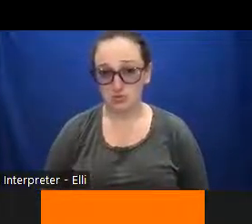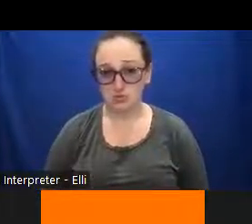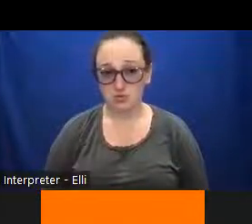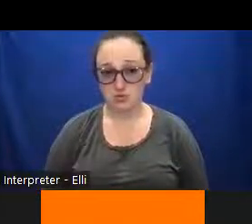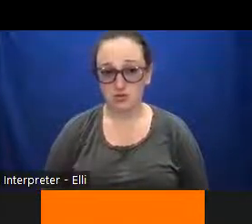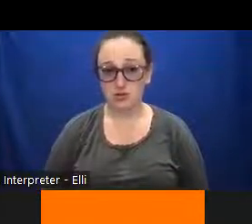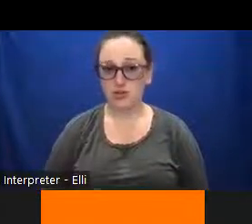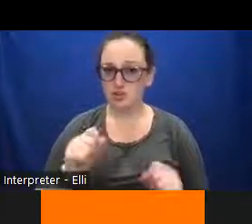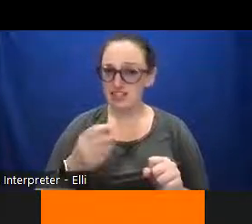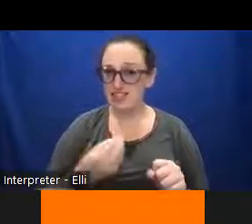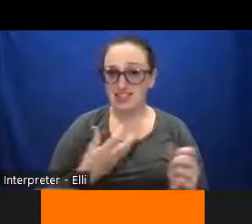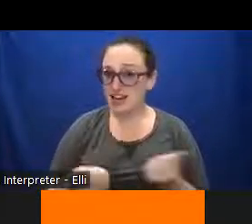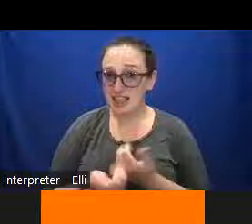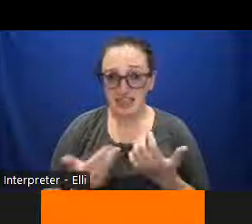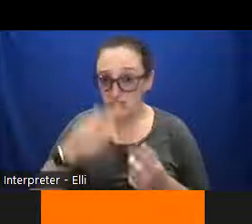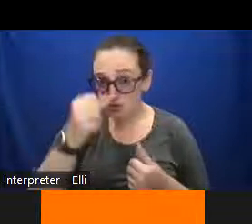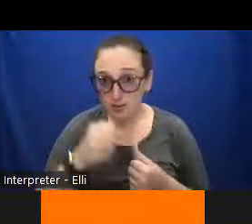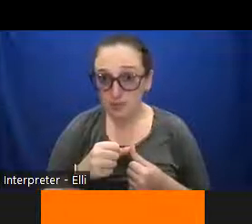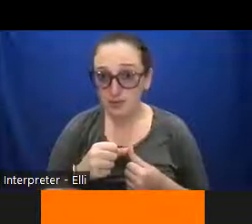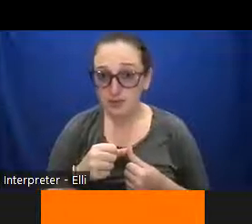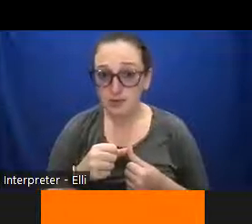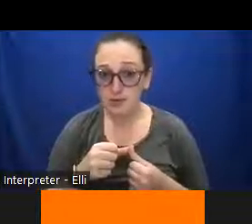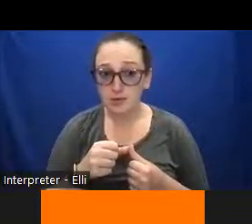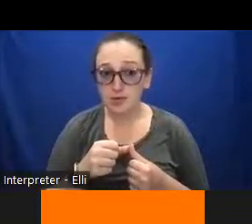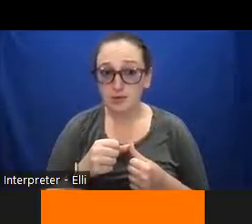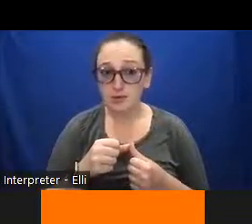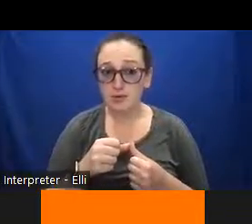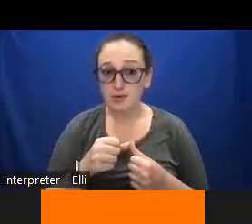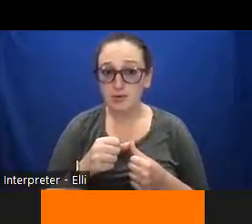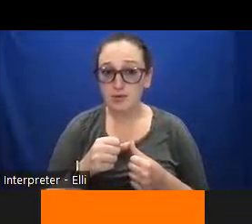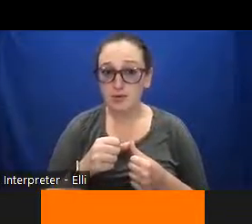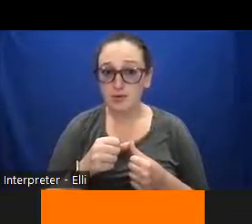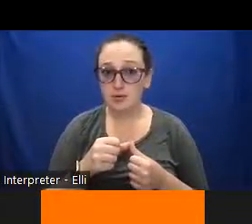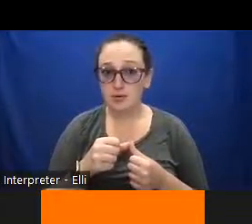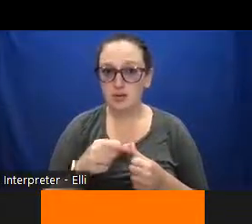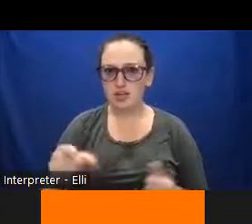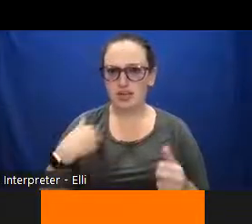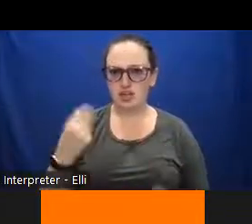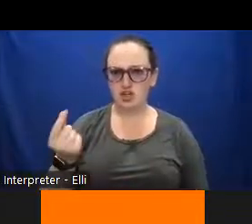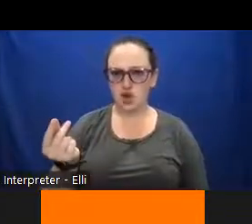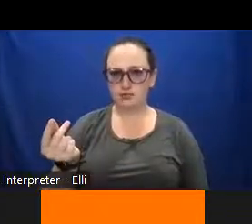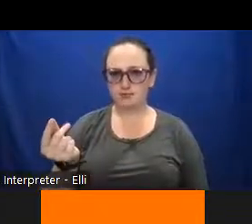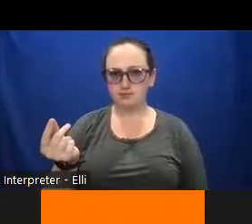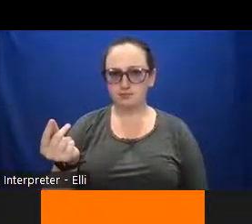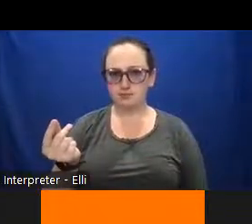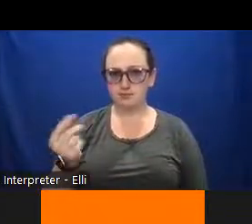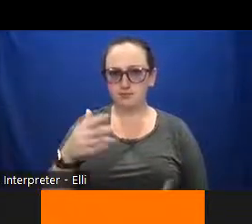able to tell us anything that you remember about his flat? Anything at all? A dog barking.